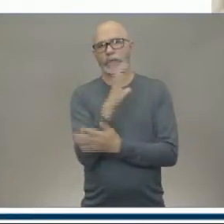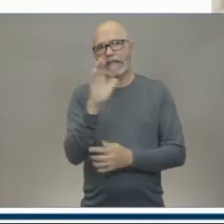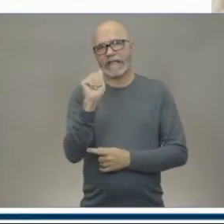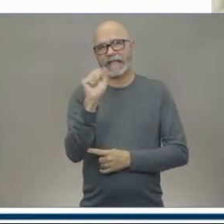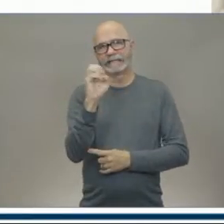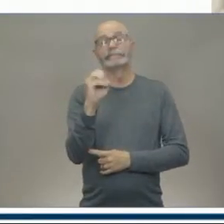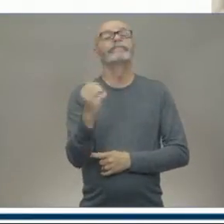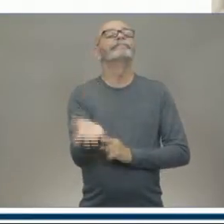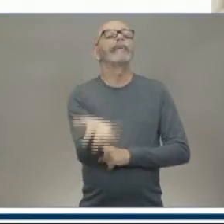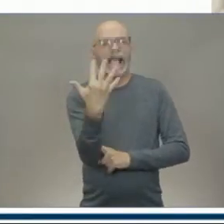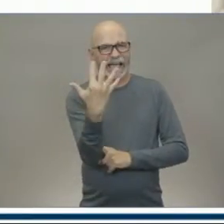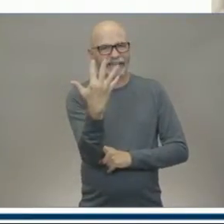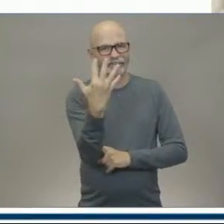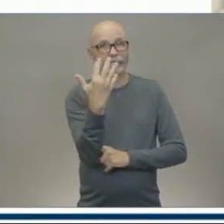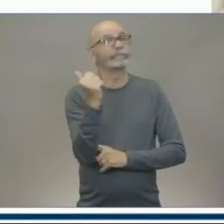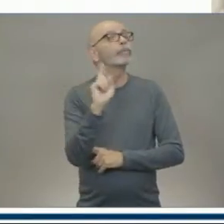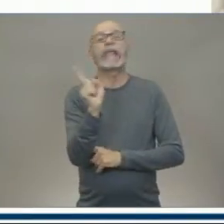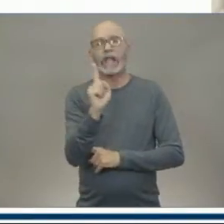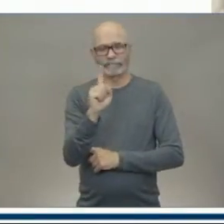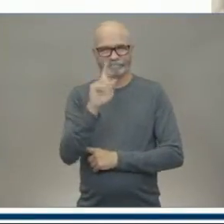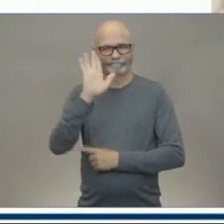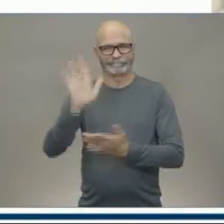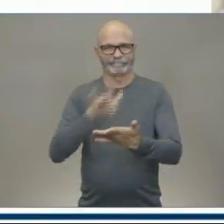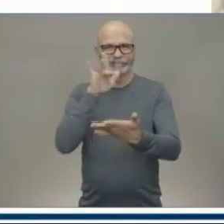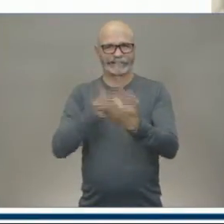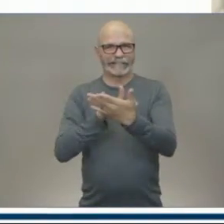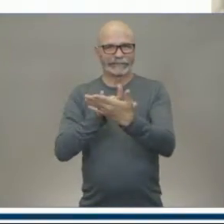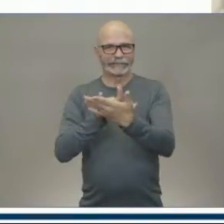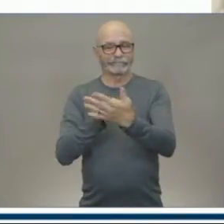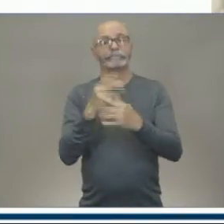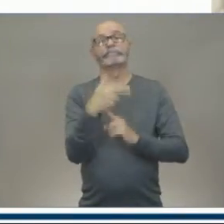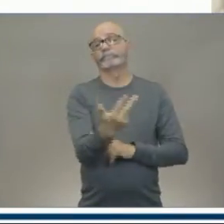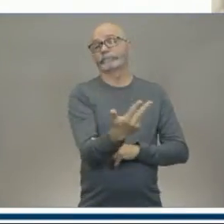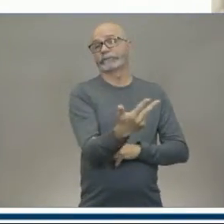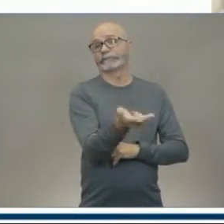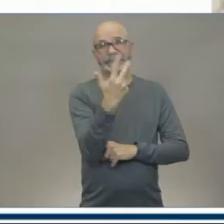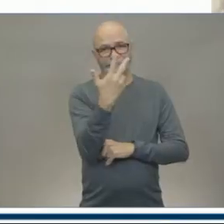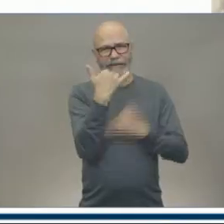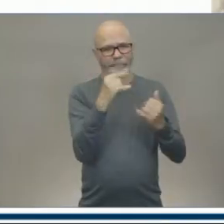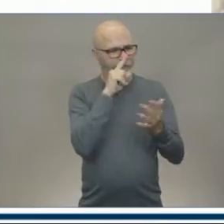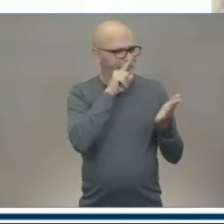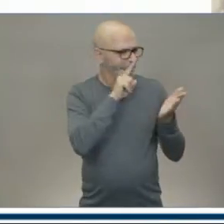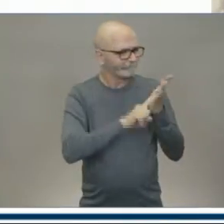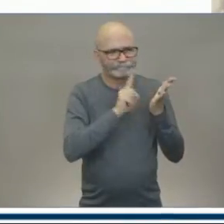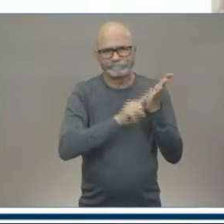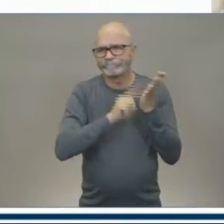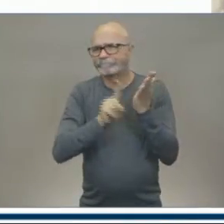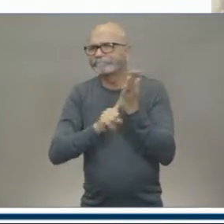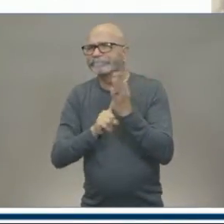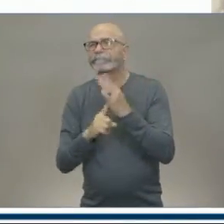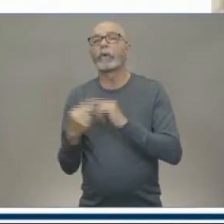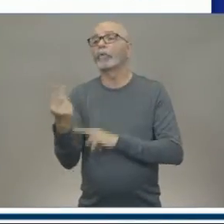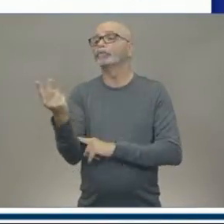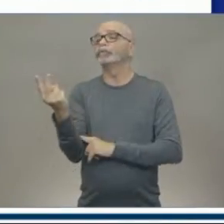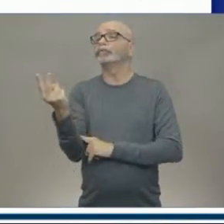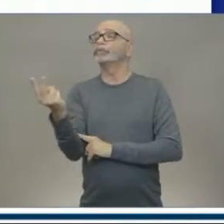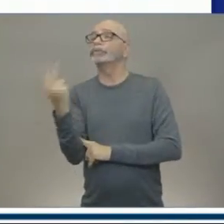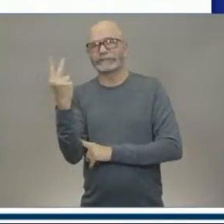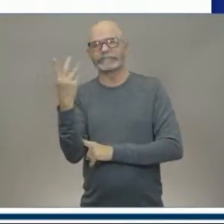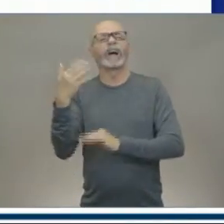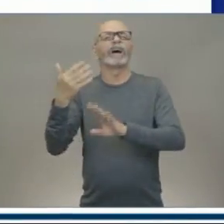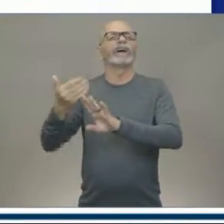in the Central Zone today. 3 of these cases are under investigation. 2 cases are connected to previously reported